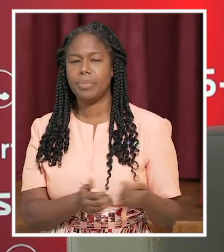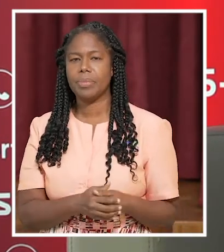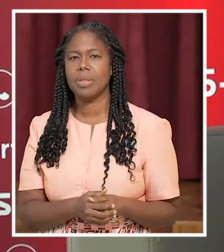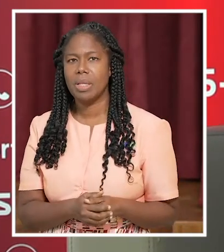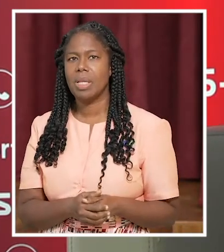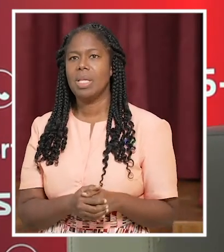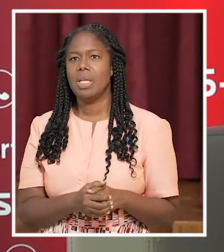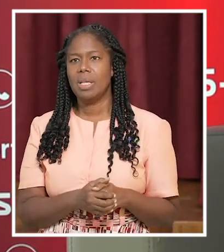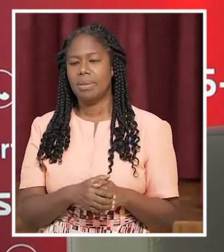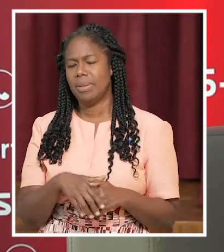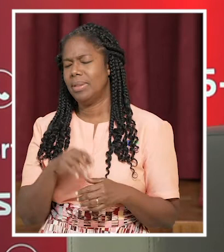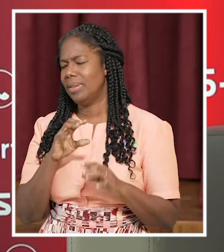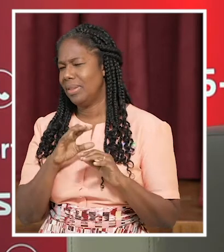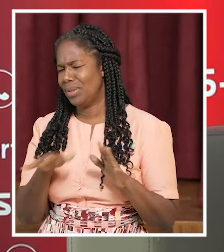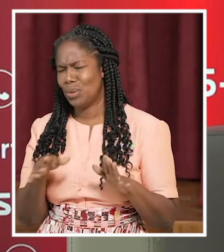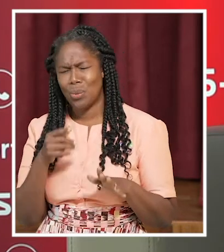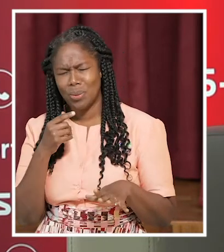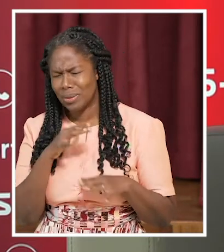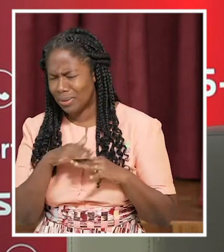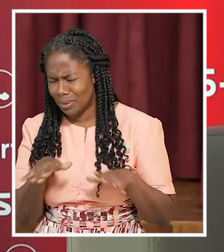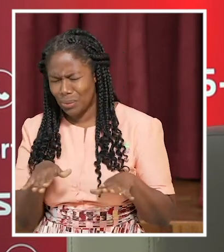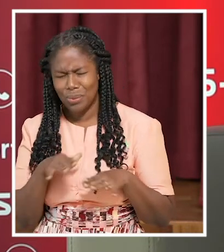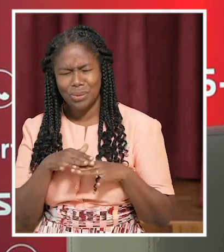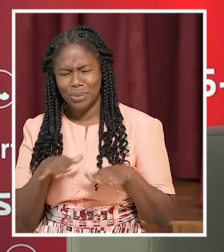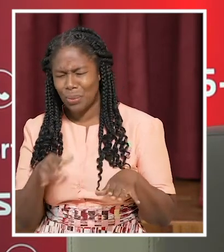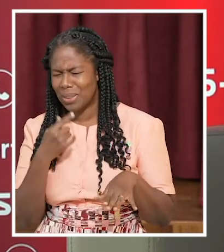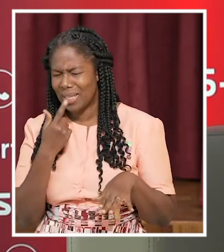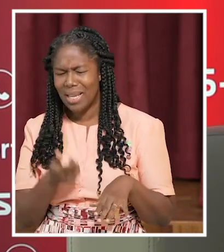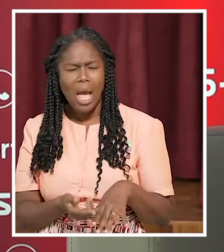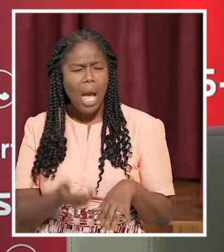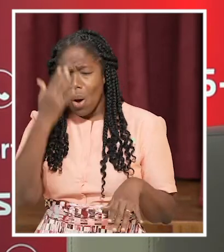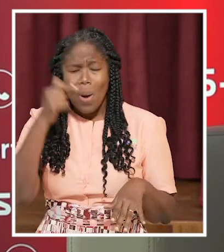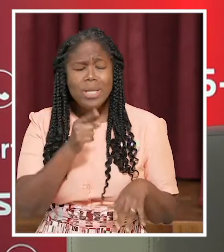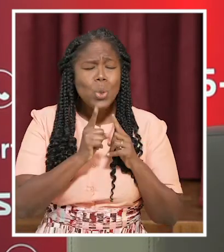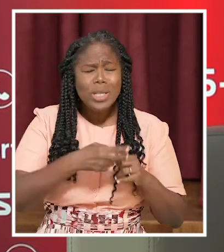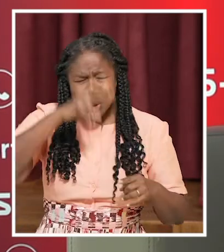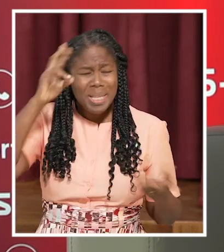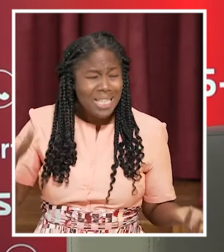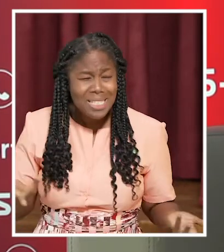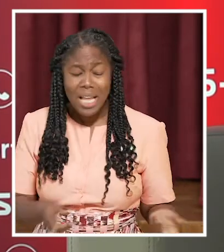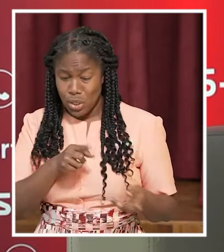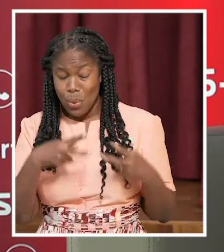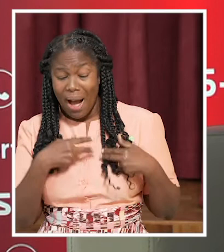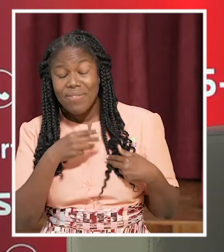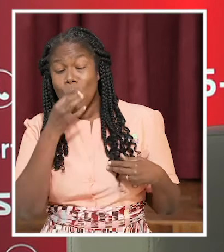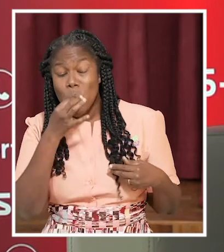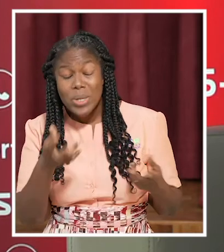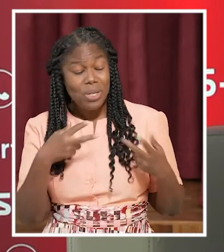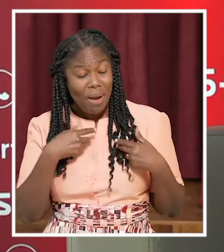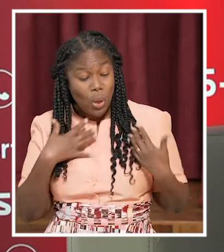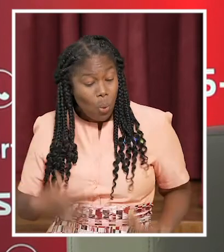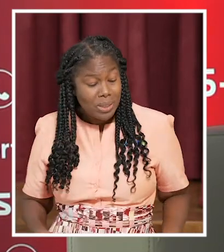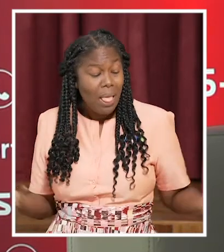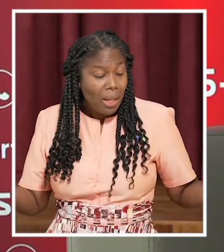you have food, you have clothes, why? So they will not be able to do it, so then you may need to seek outside assistance. If it's a teenager,